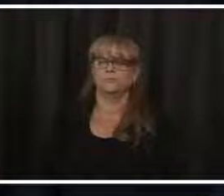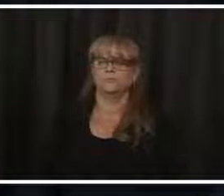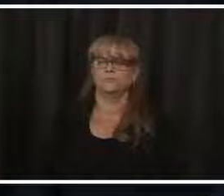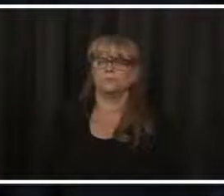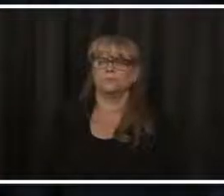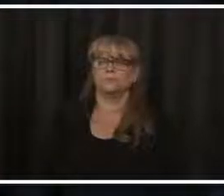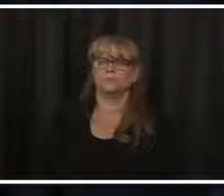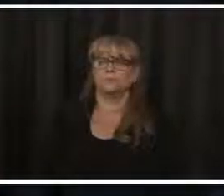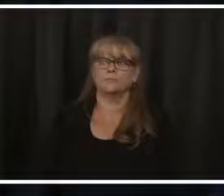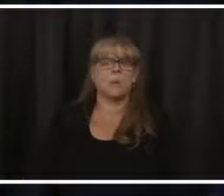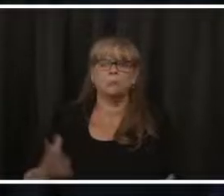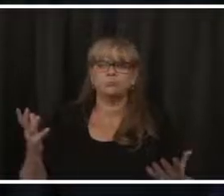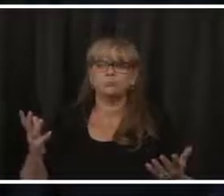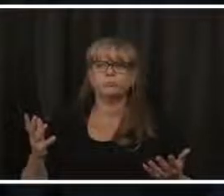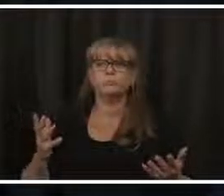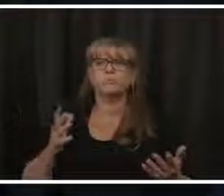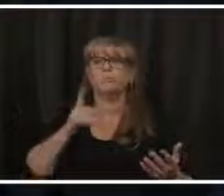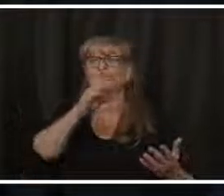Hello?